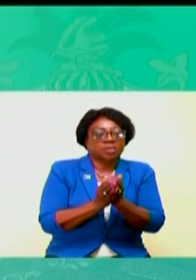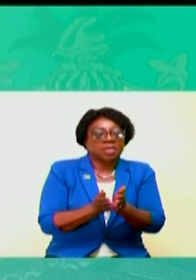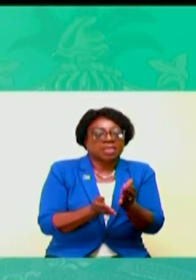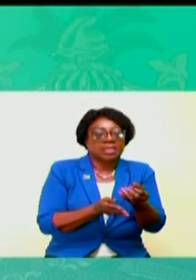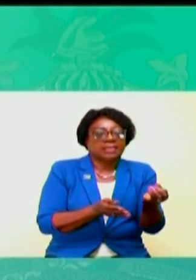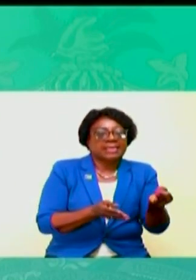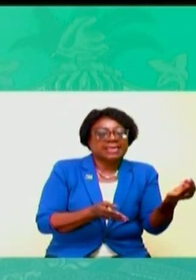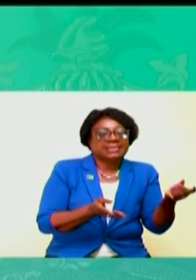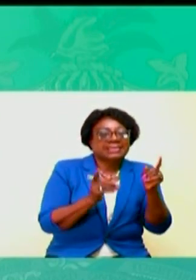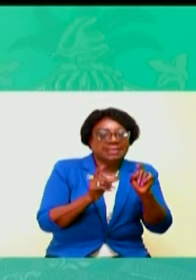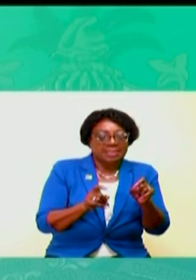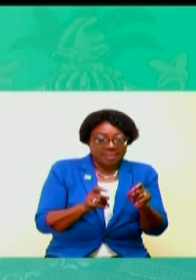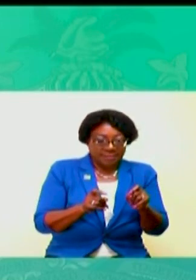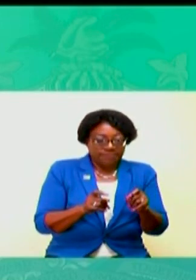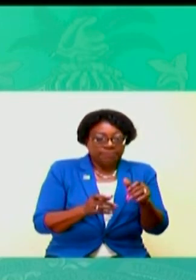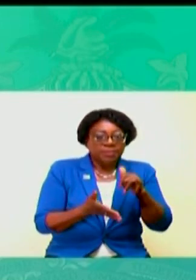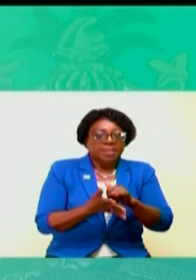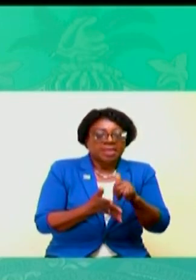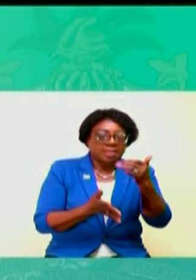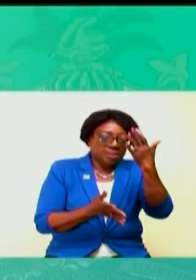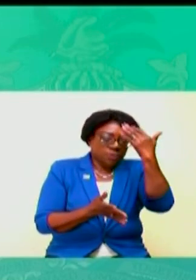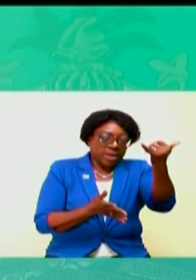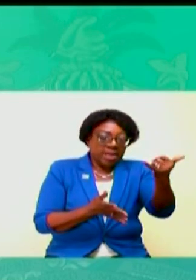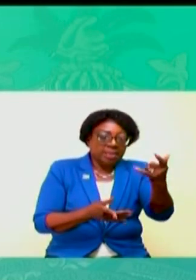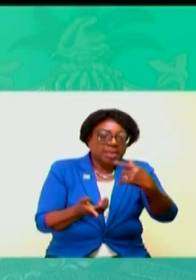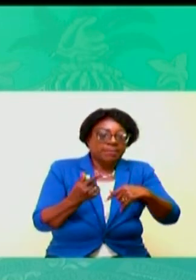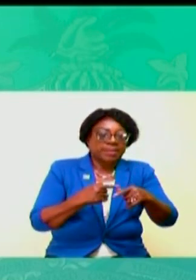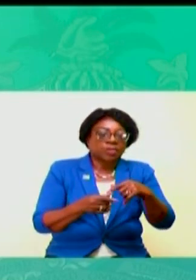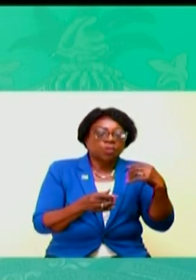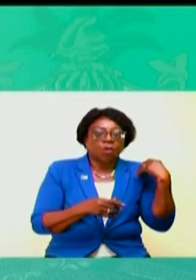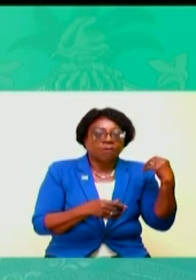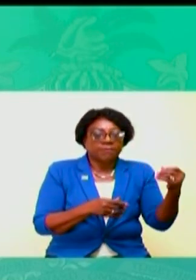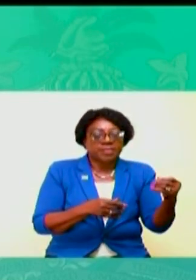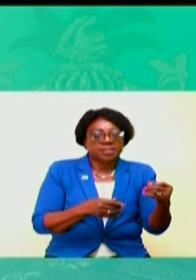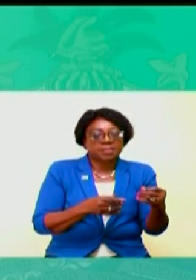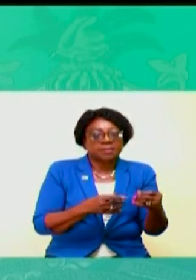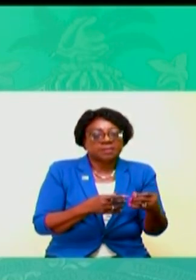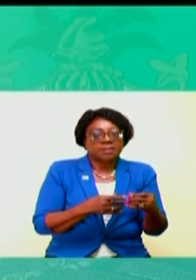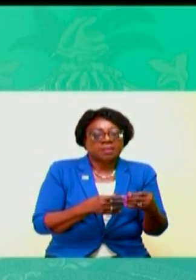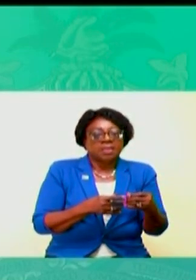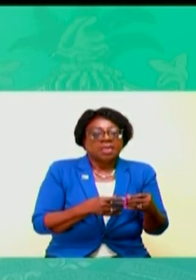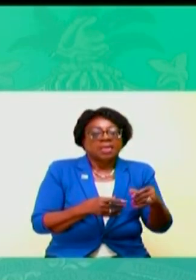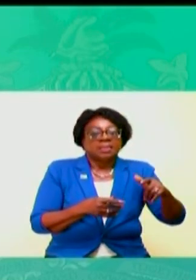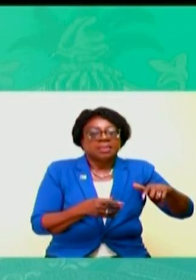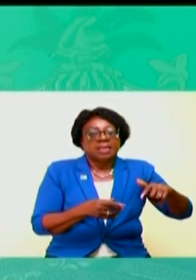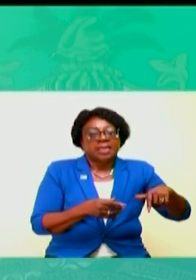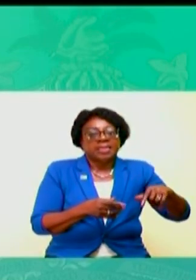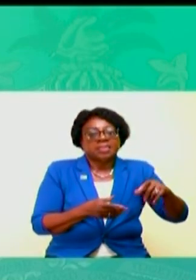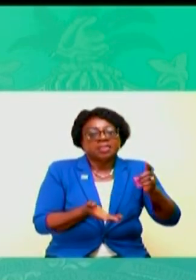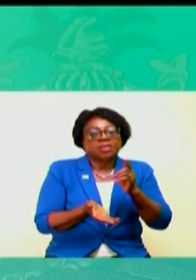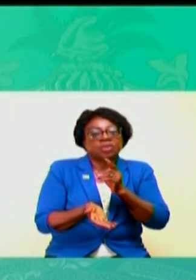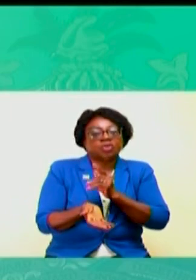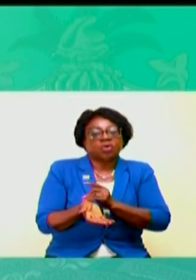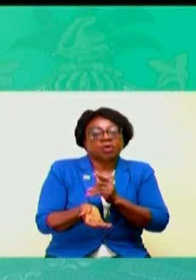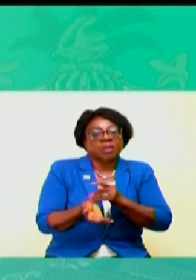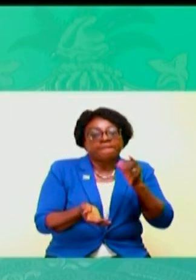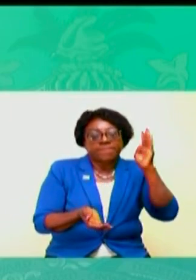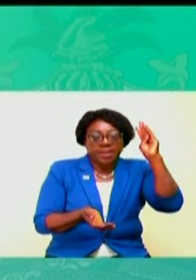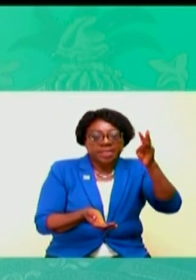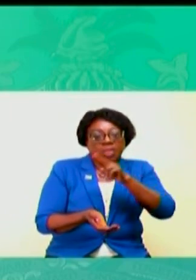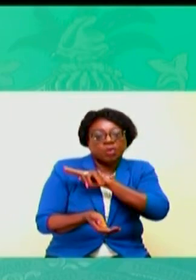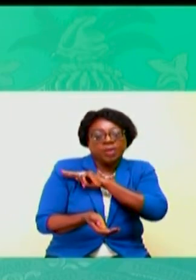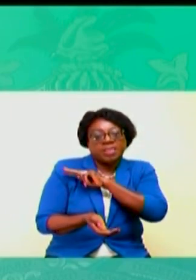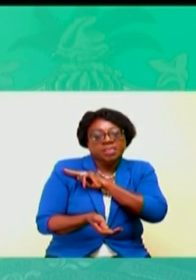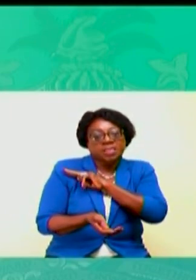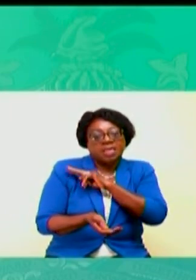in 2012 and assuming the Ministry of National Security portfolio, the late Dr. Bernard Nottage and I